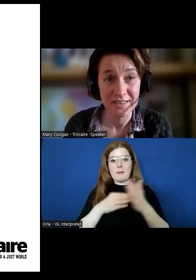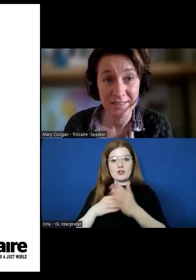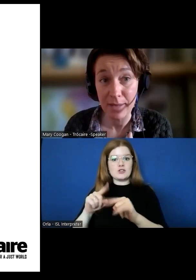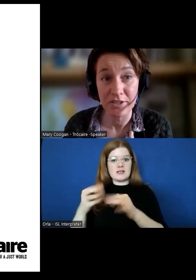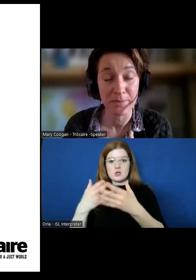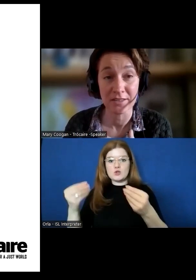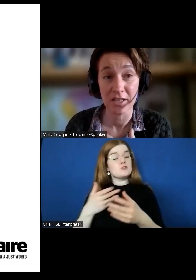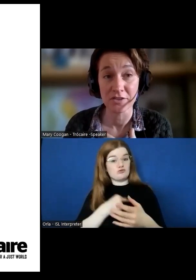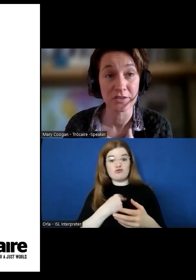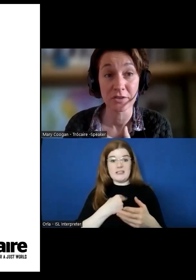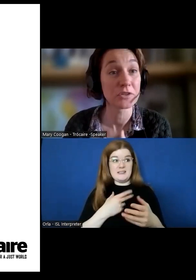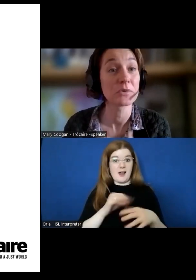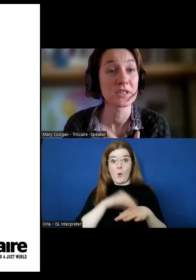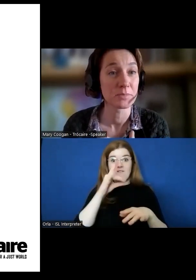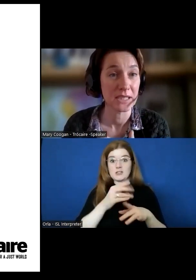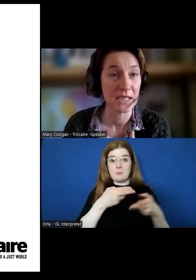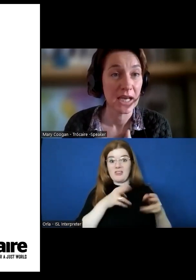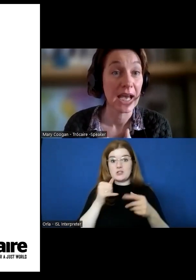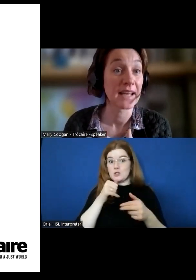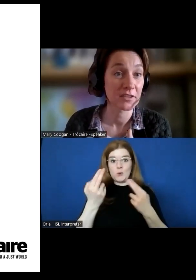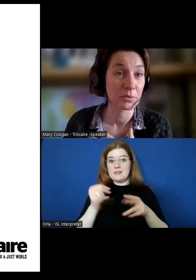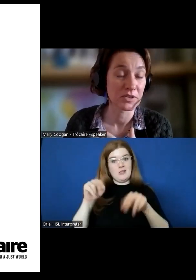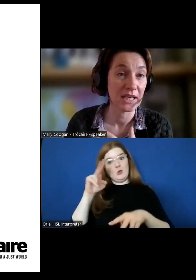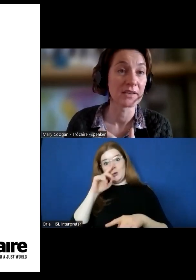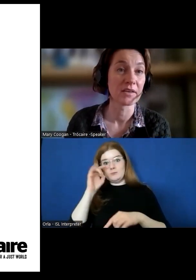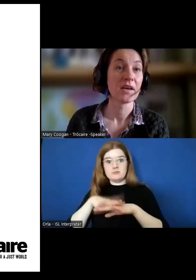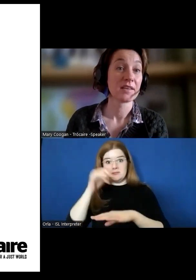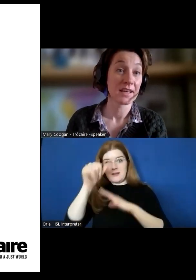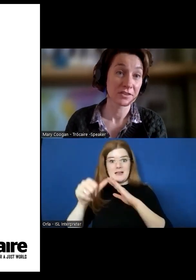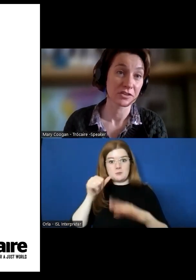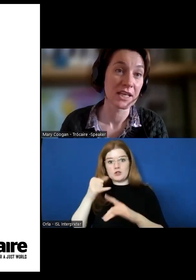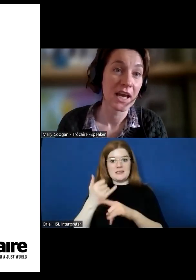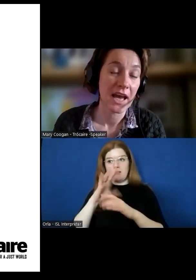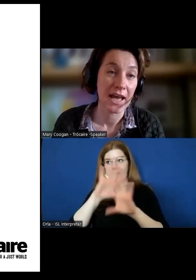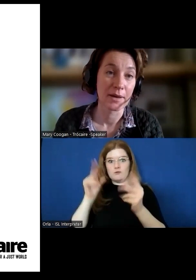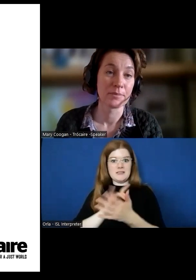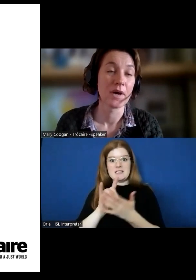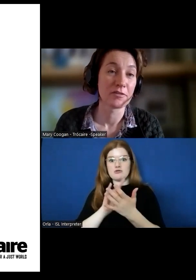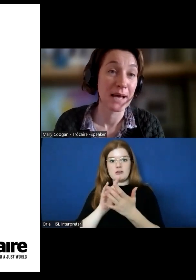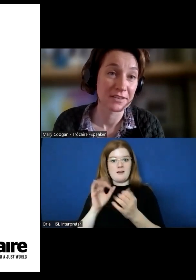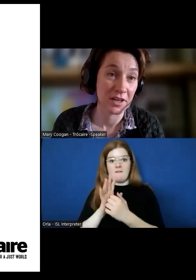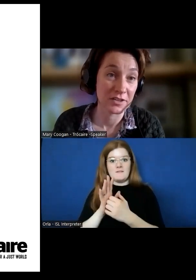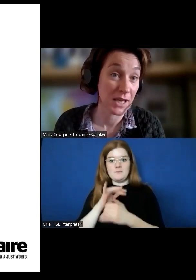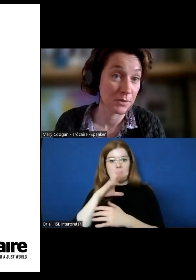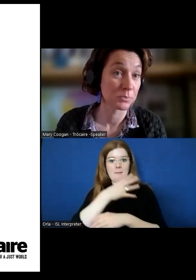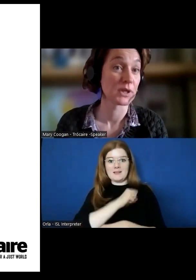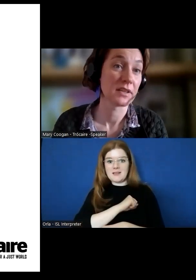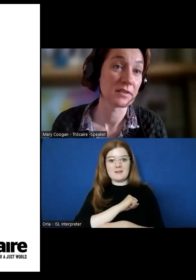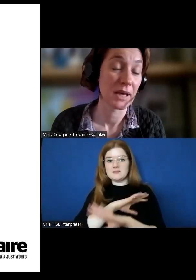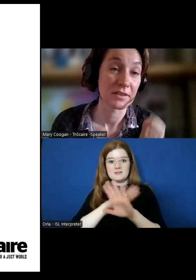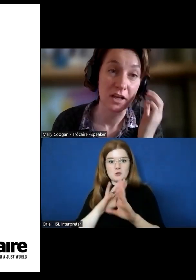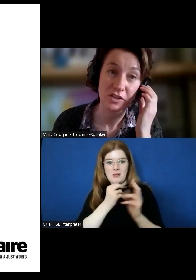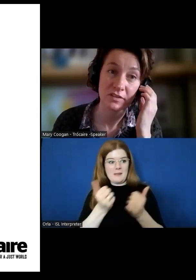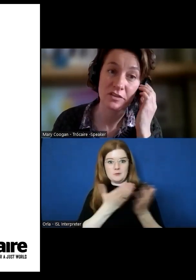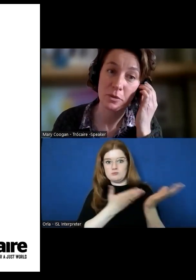very established methodologies. So you don't need to be an expert in the history of Palestine to be able to bring